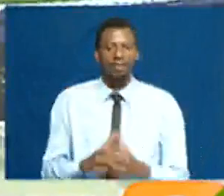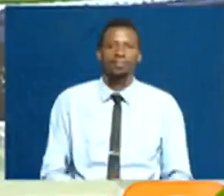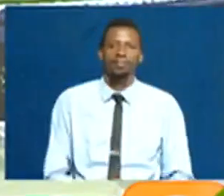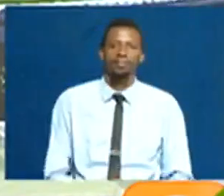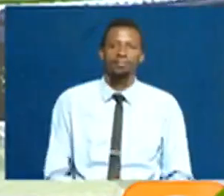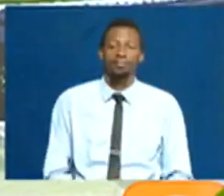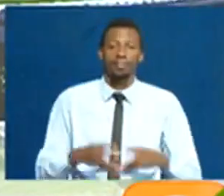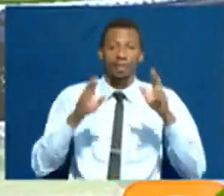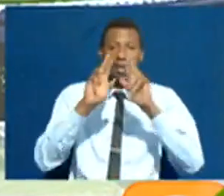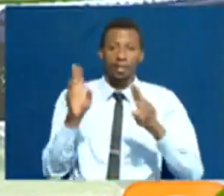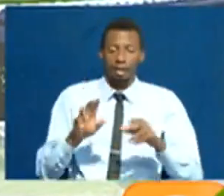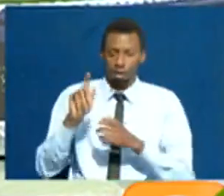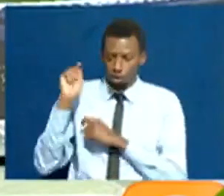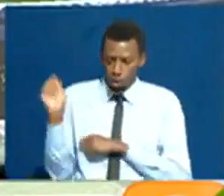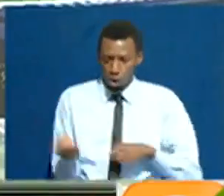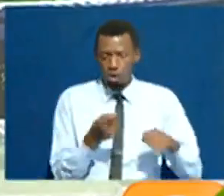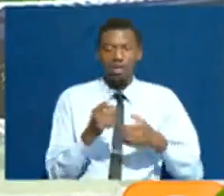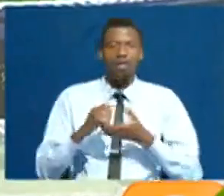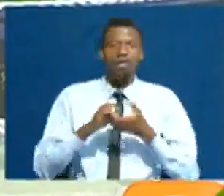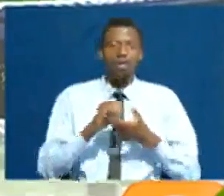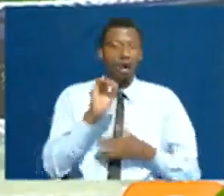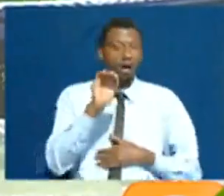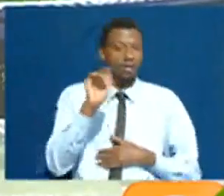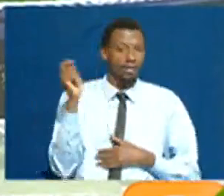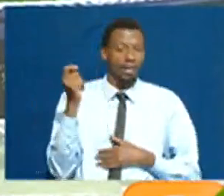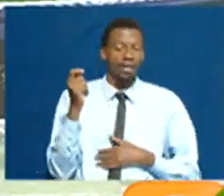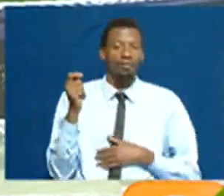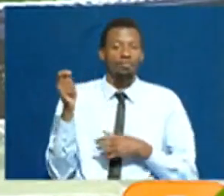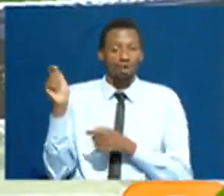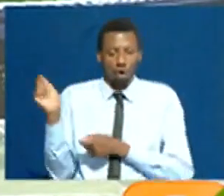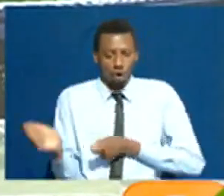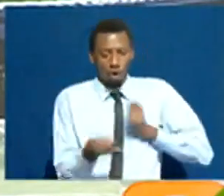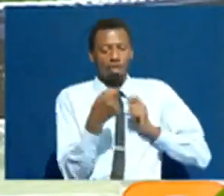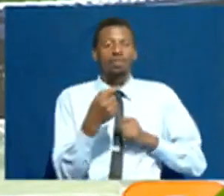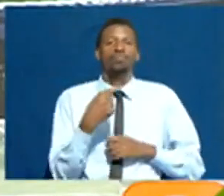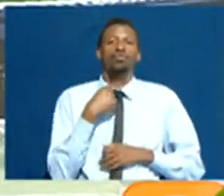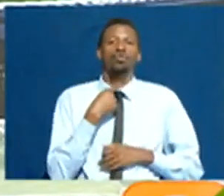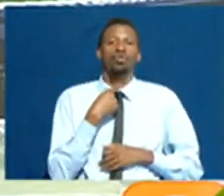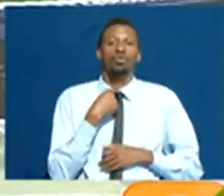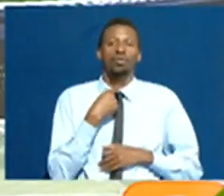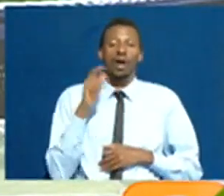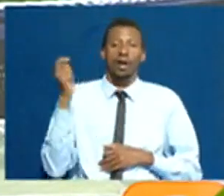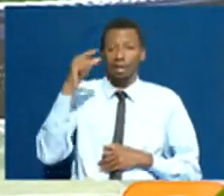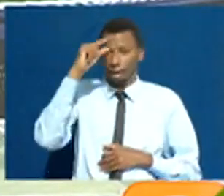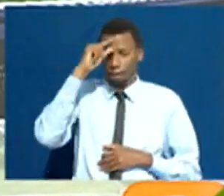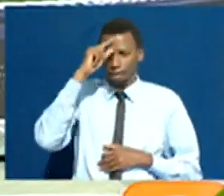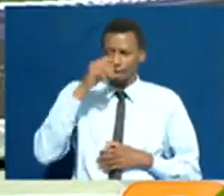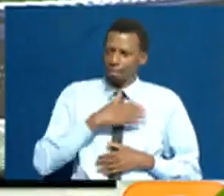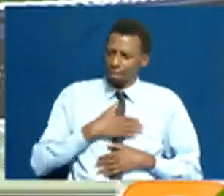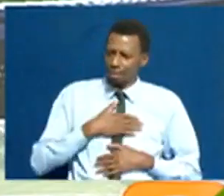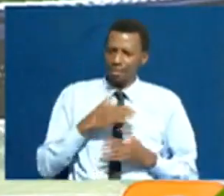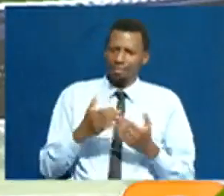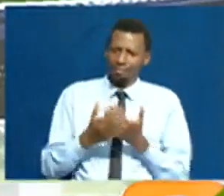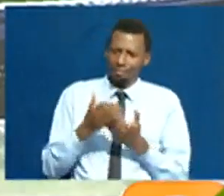The International Hockey Federation has urged the Kenya Hockey Union and the Kenya government to prioritize the refurbishment of the City Park Hockey